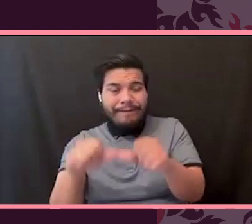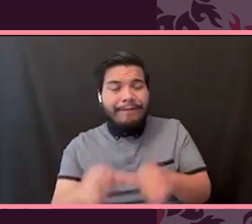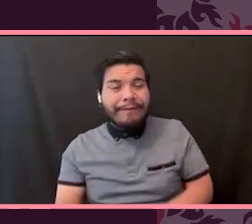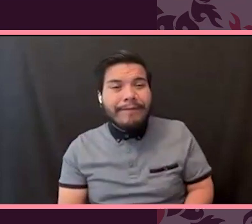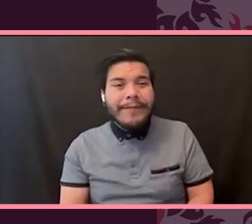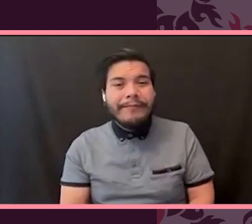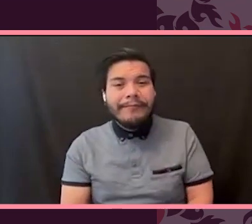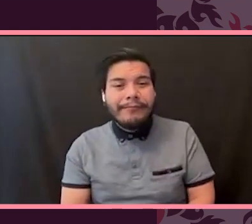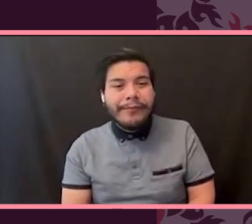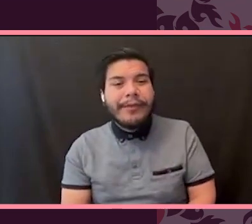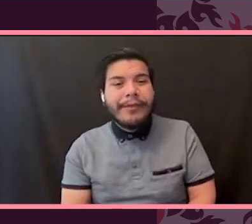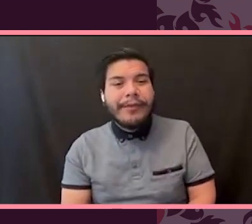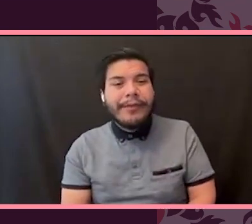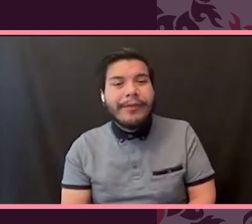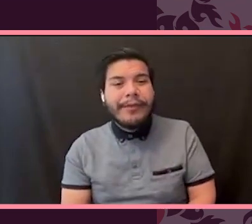Well,